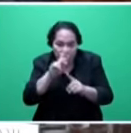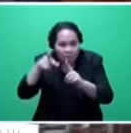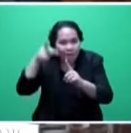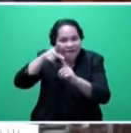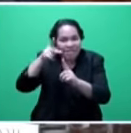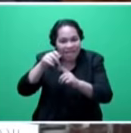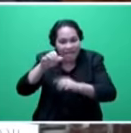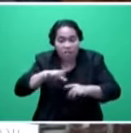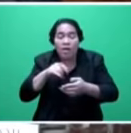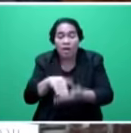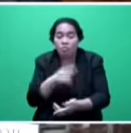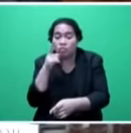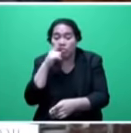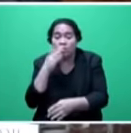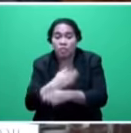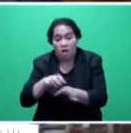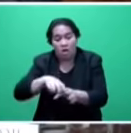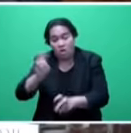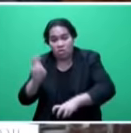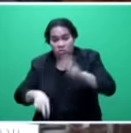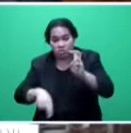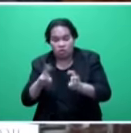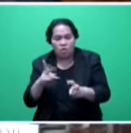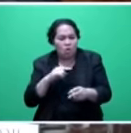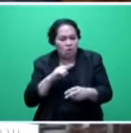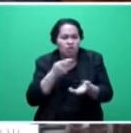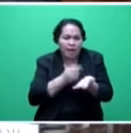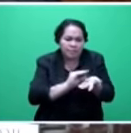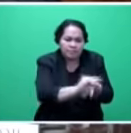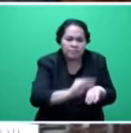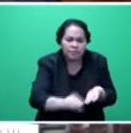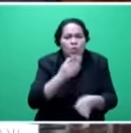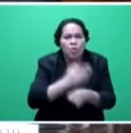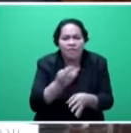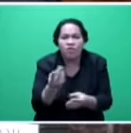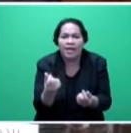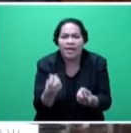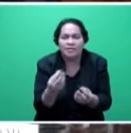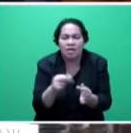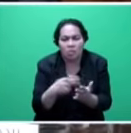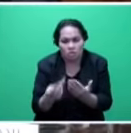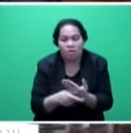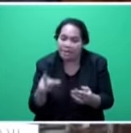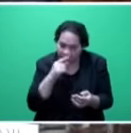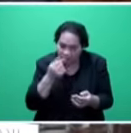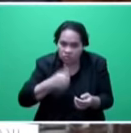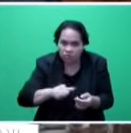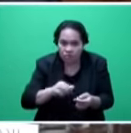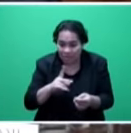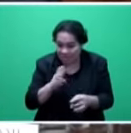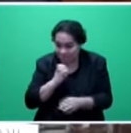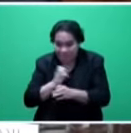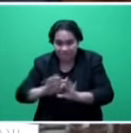help those that have lost their jobs through work for cash programs, which has been used extensively when